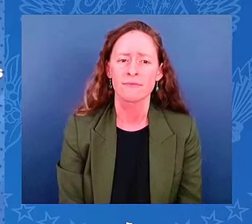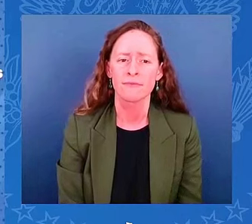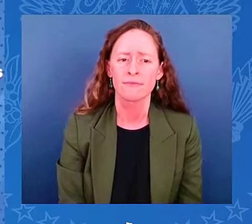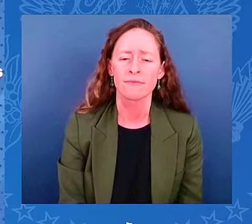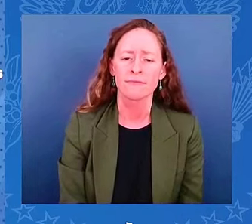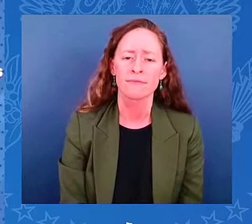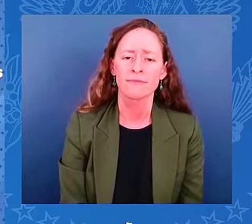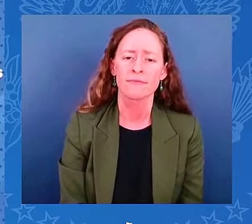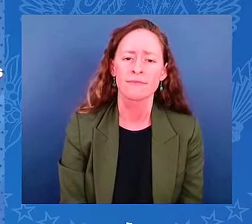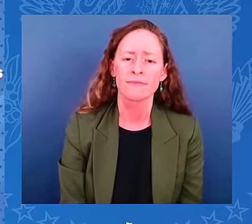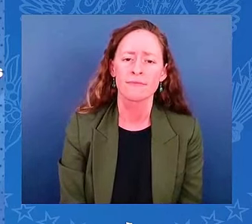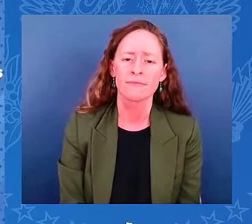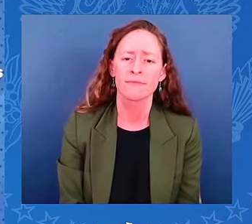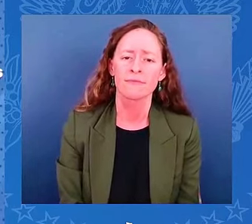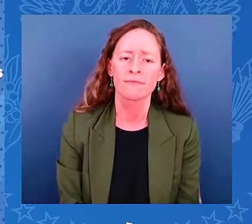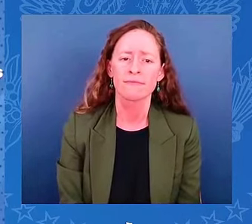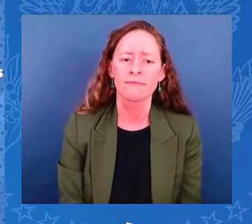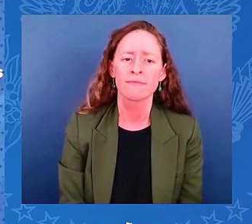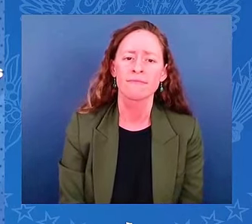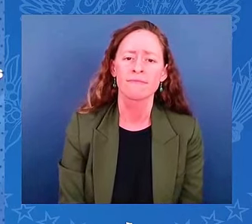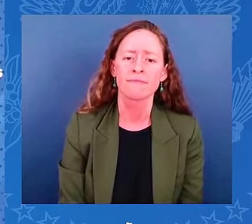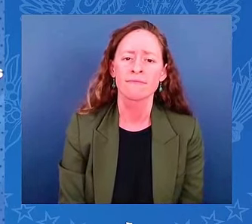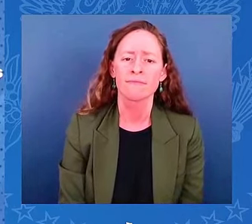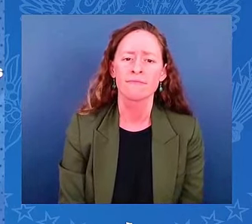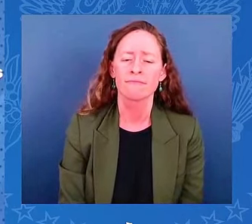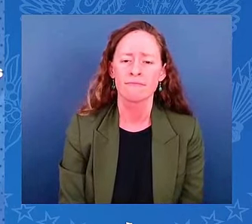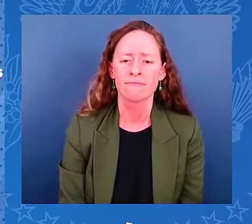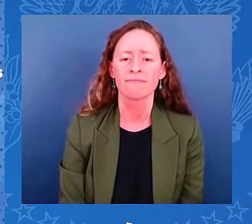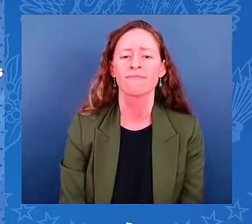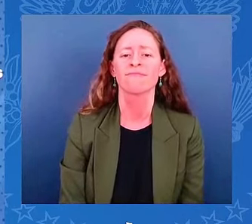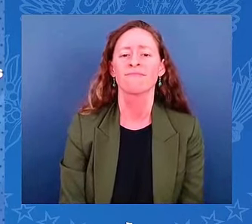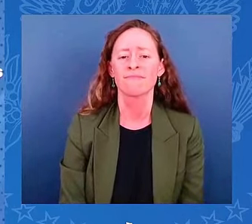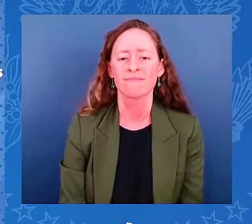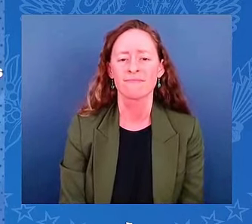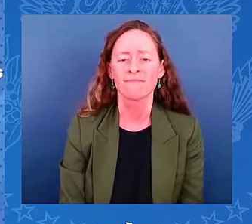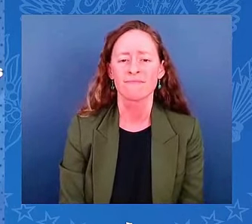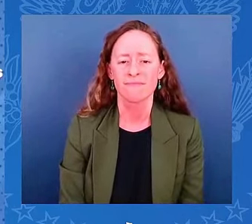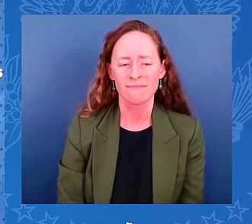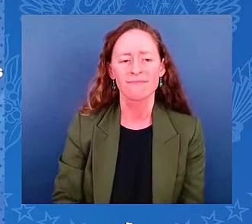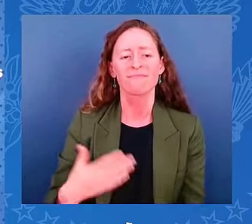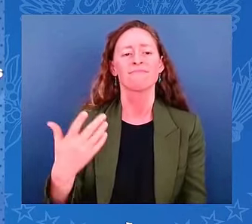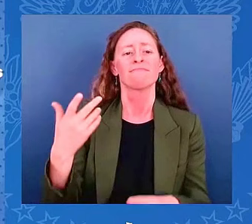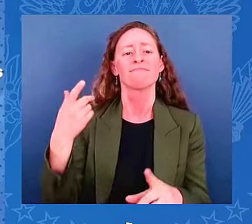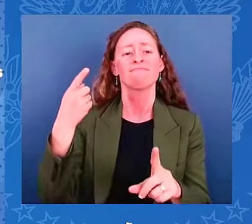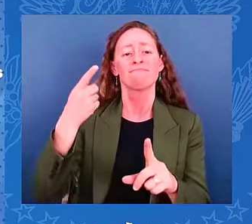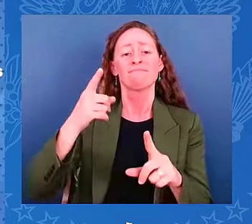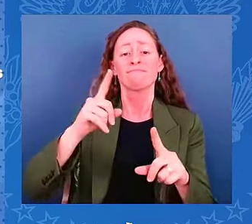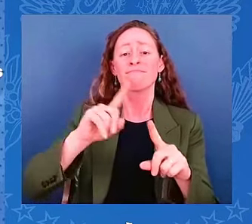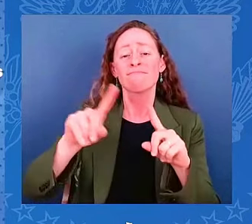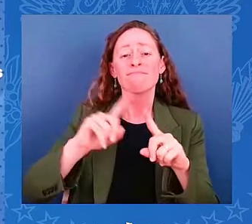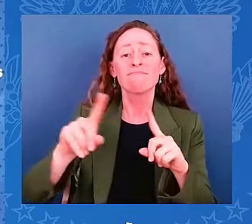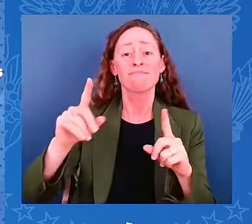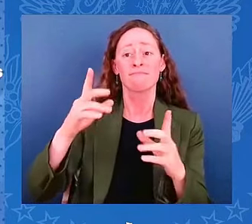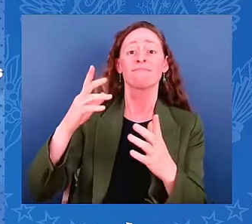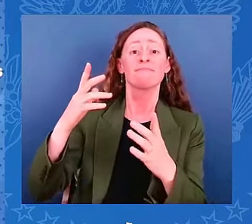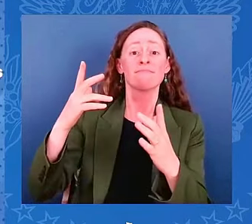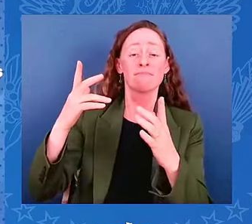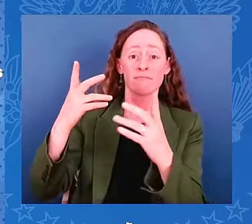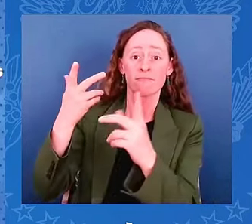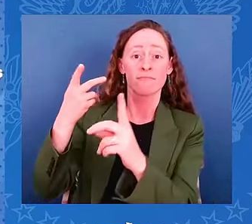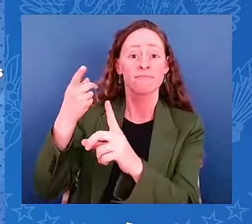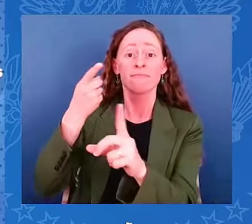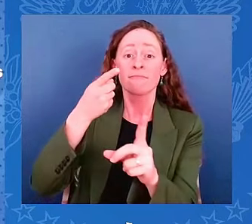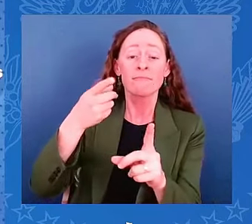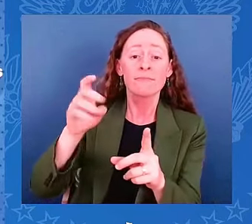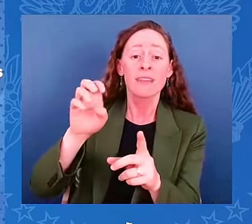survivors. Folks, to Everytown and all the leaders and advocates here today, I want to thank you for the dedication to this vital issue you've shown. And to all